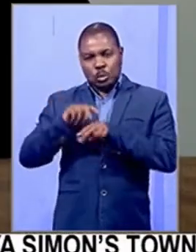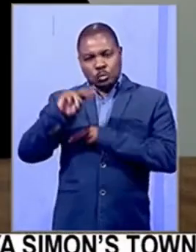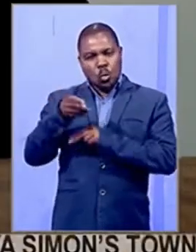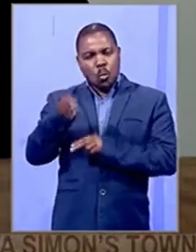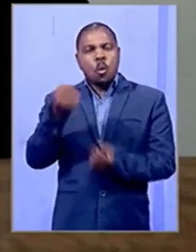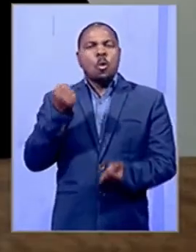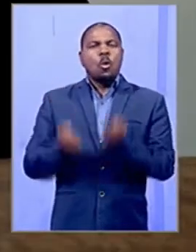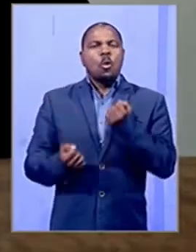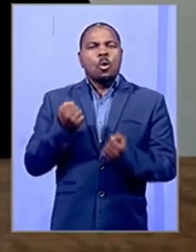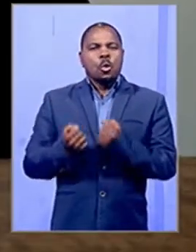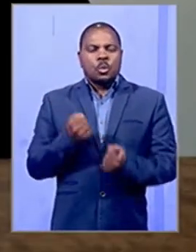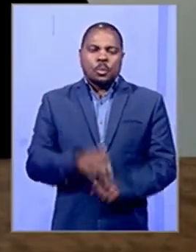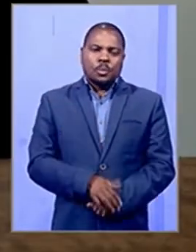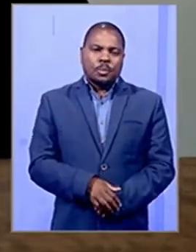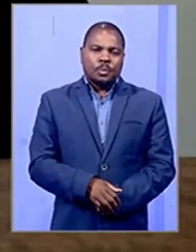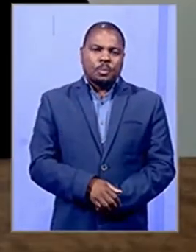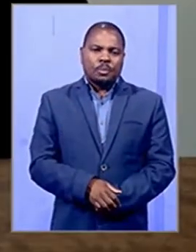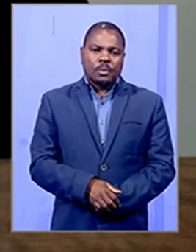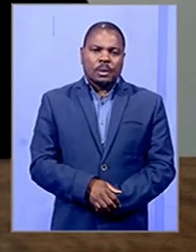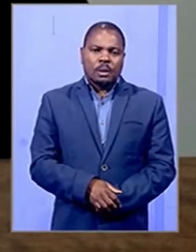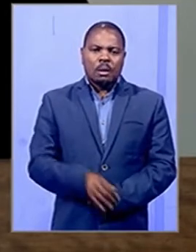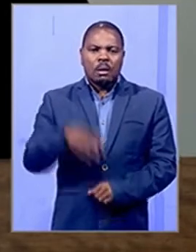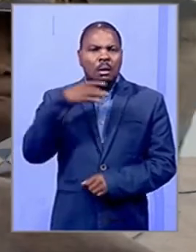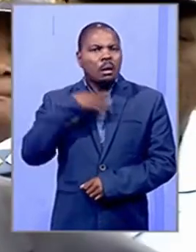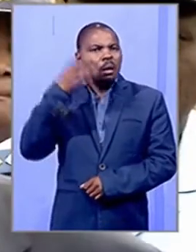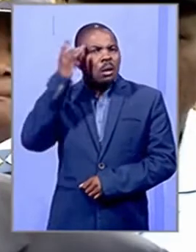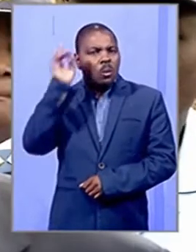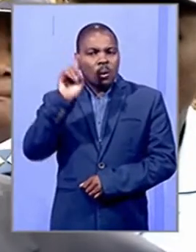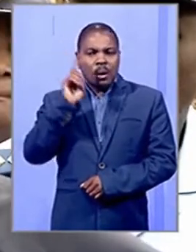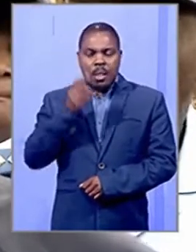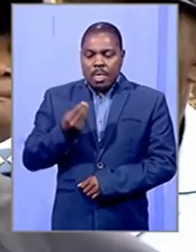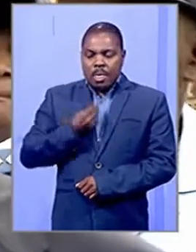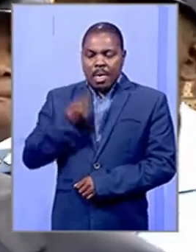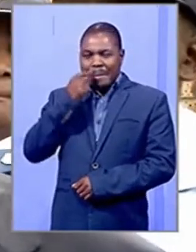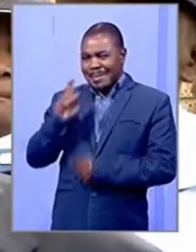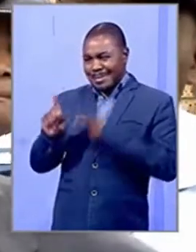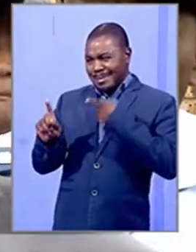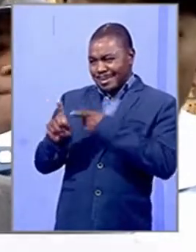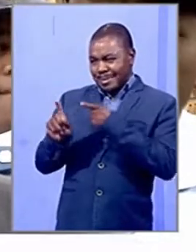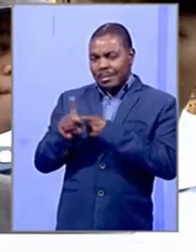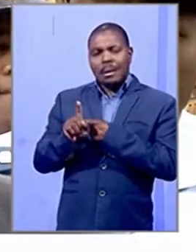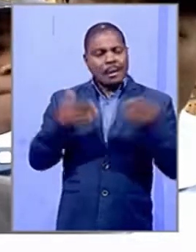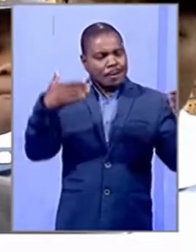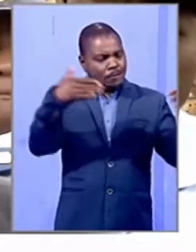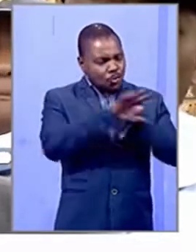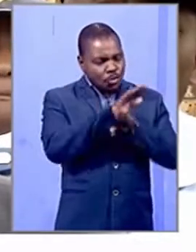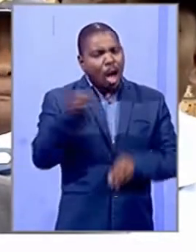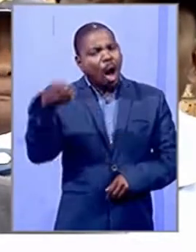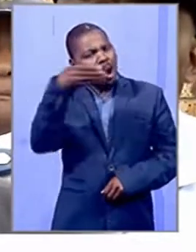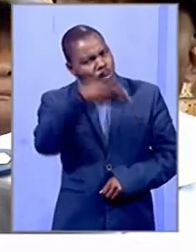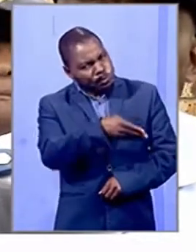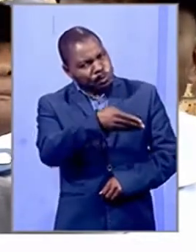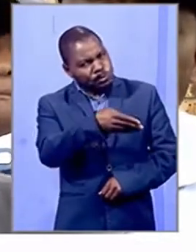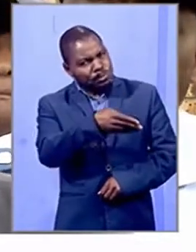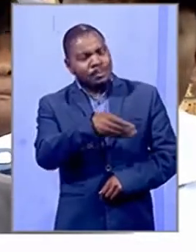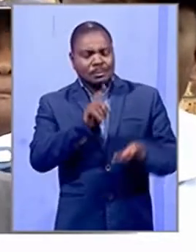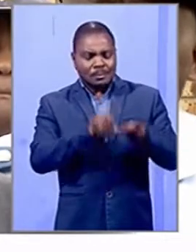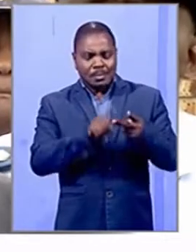kwa kgotlatshekelo gompieno. I'm told that the young man that was at the funeral, the young man was